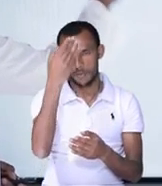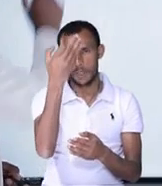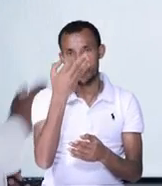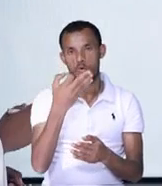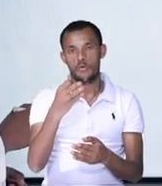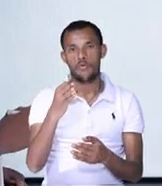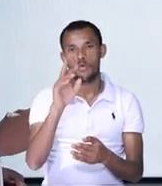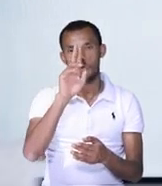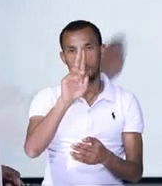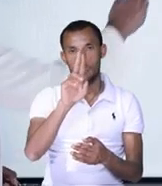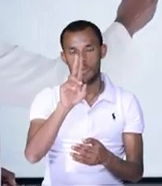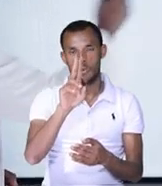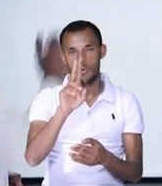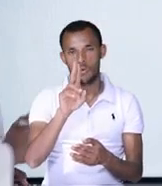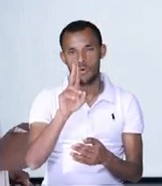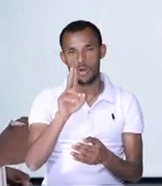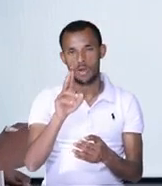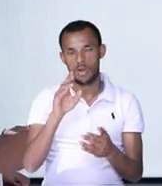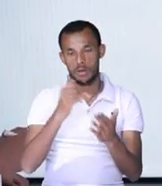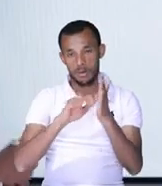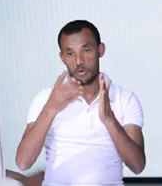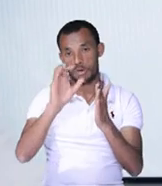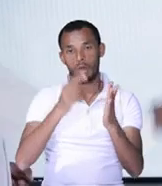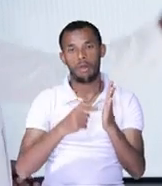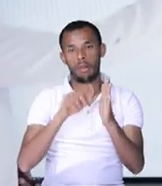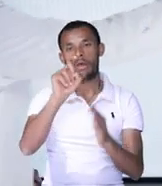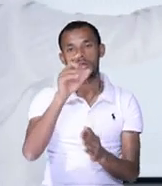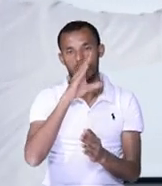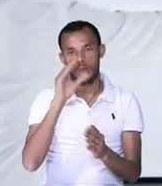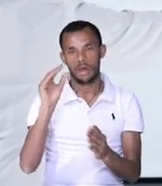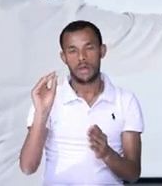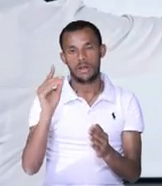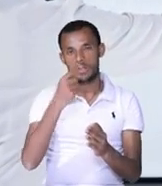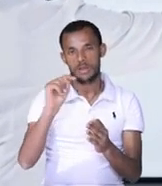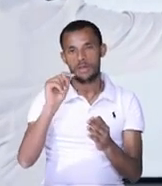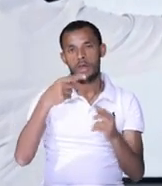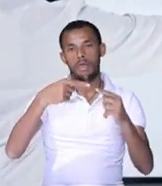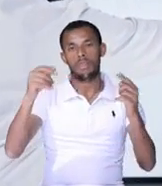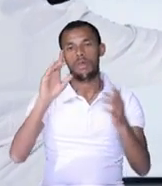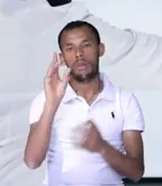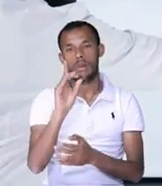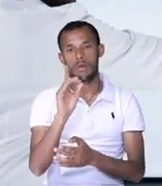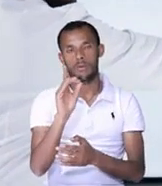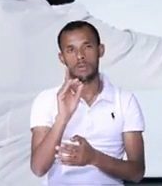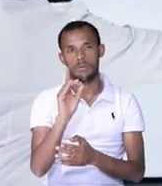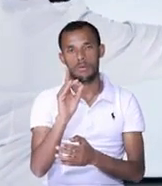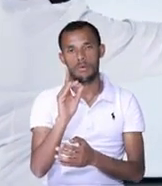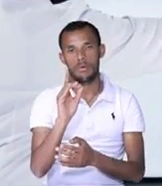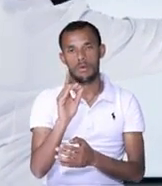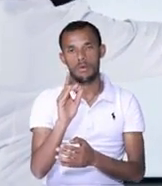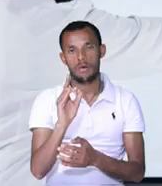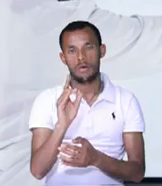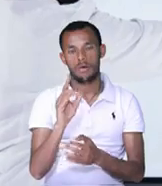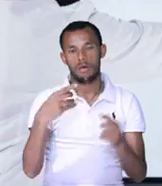of u is this cosine of x, and the antiderivative here, you have to list the antiderivative.